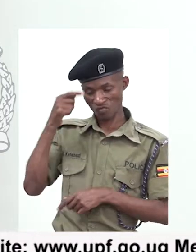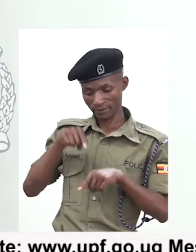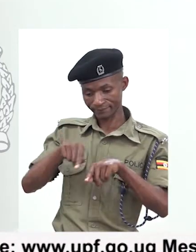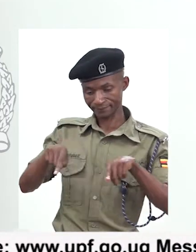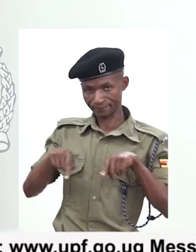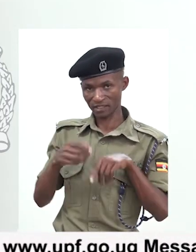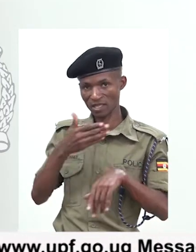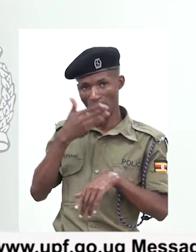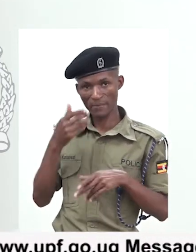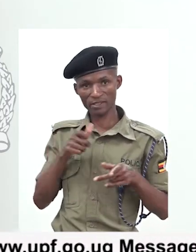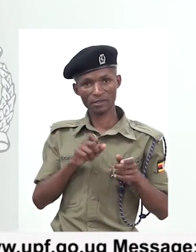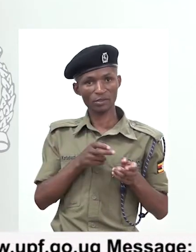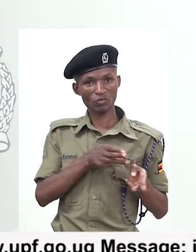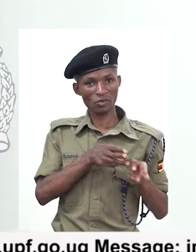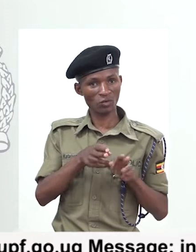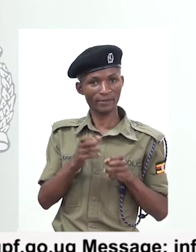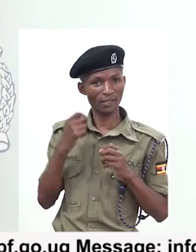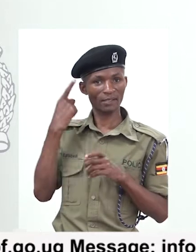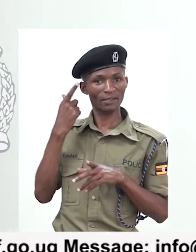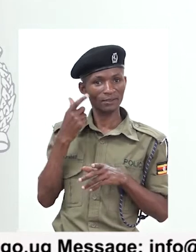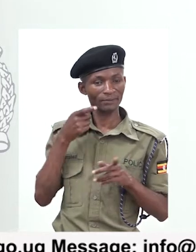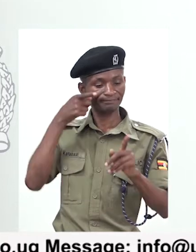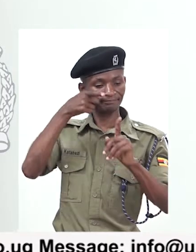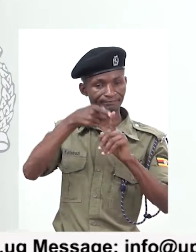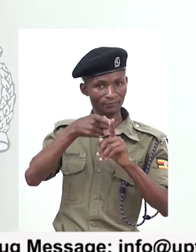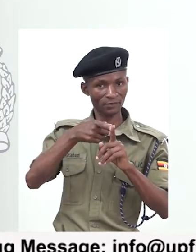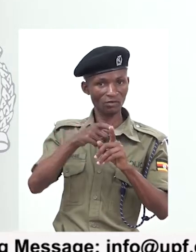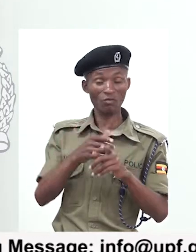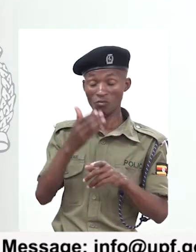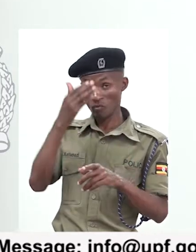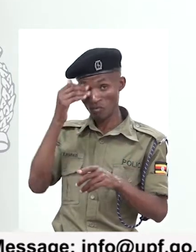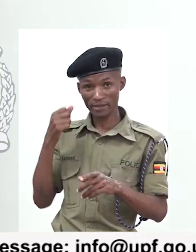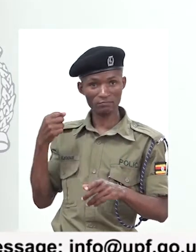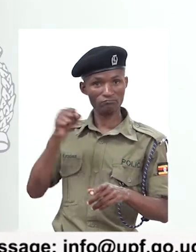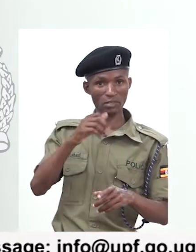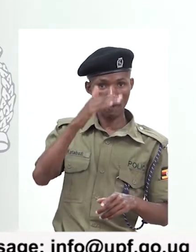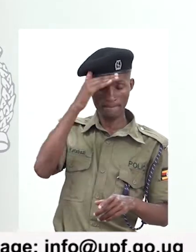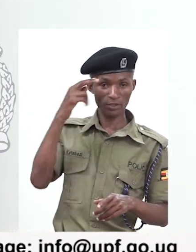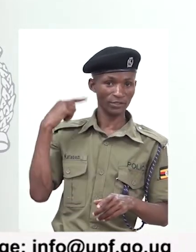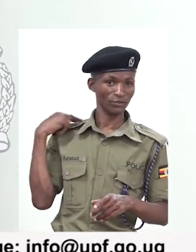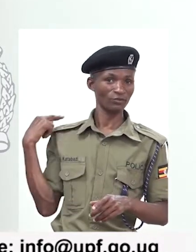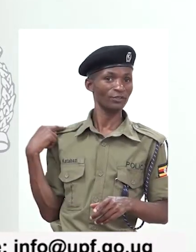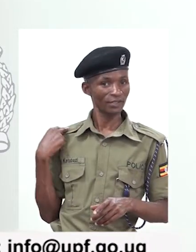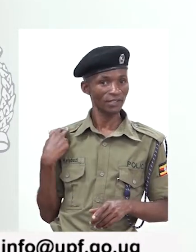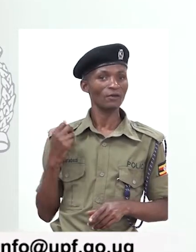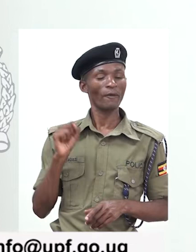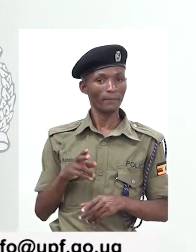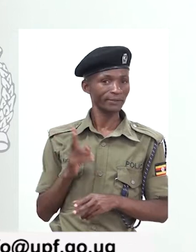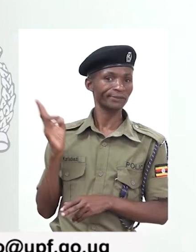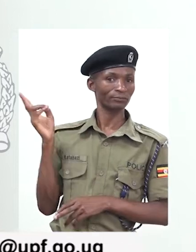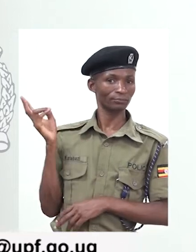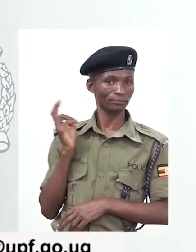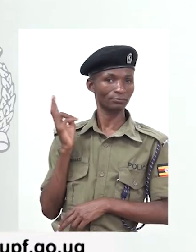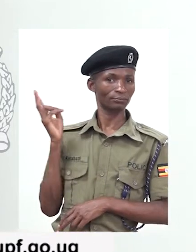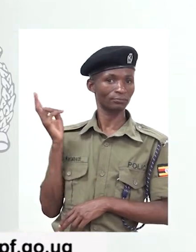the best way to understand his motive for the unprovoked assault is to listen to him. And the